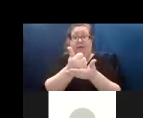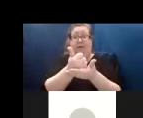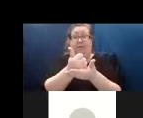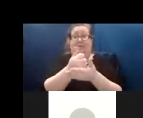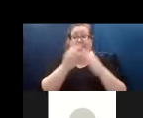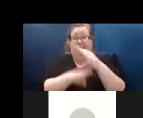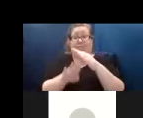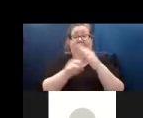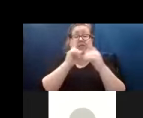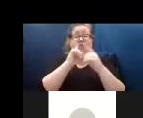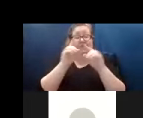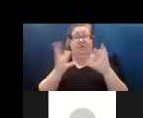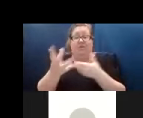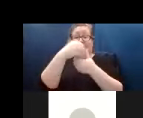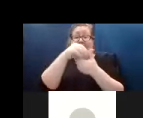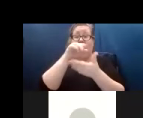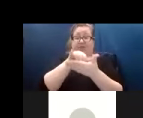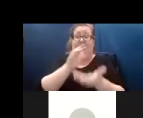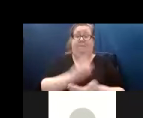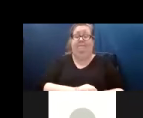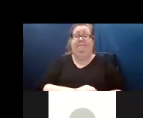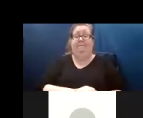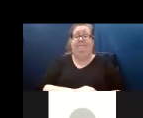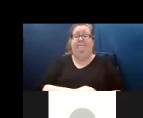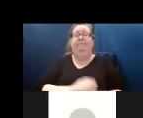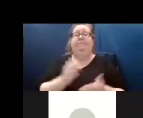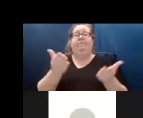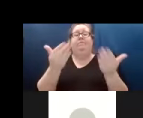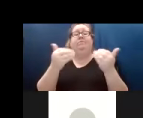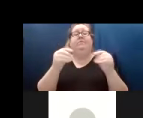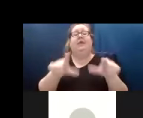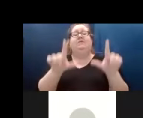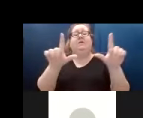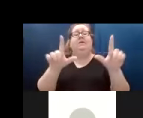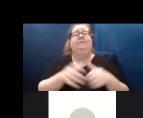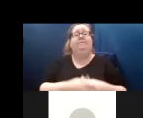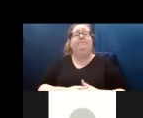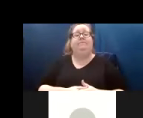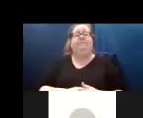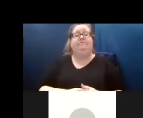engage on it too. So next slide.